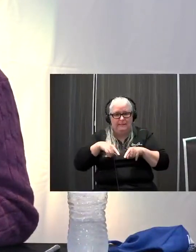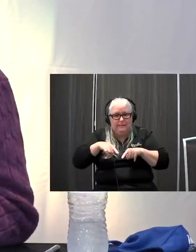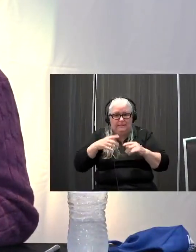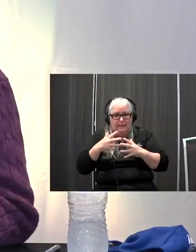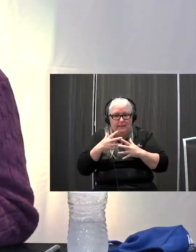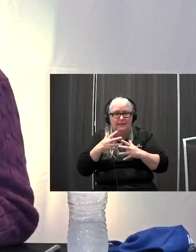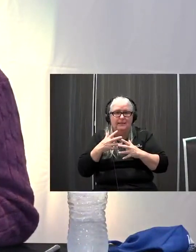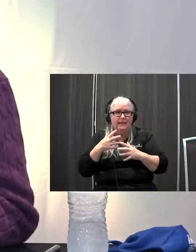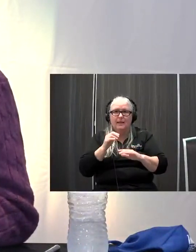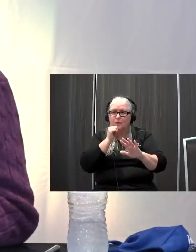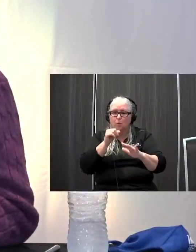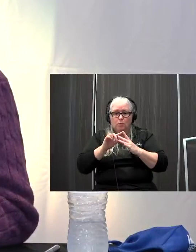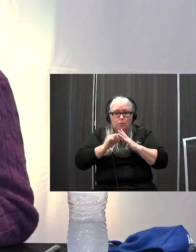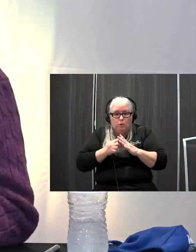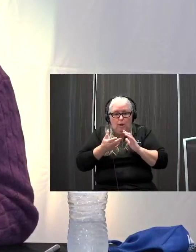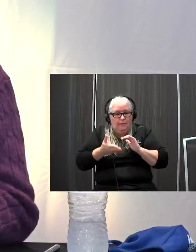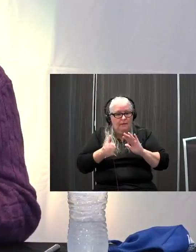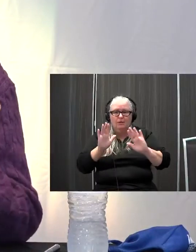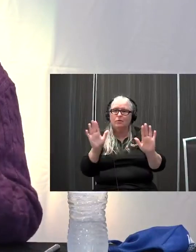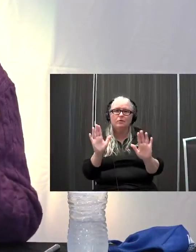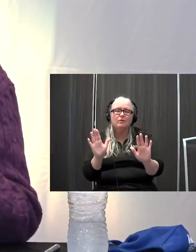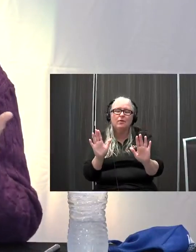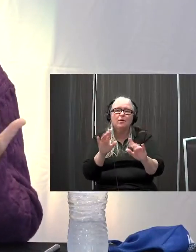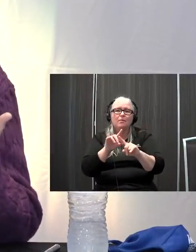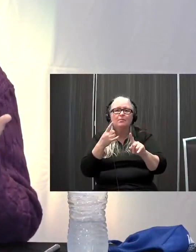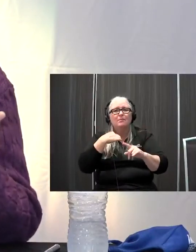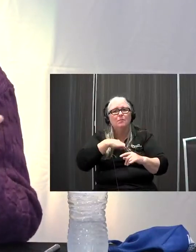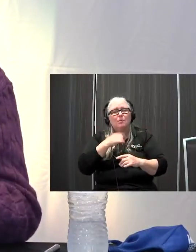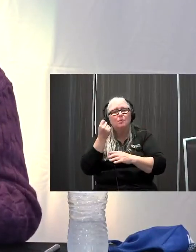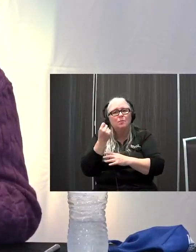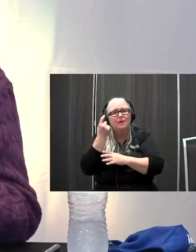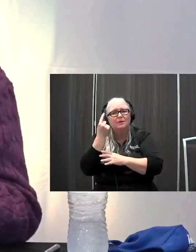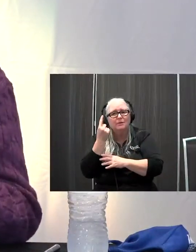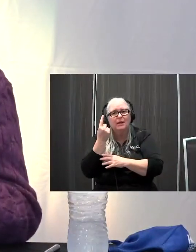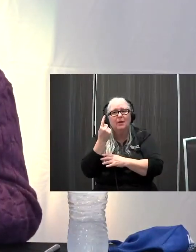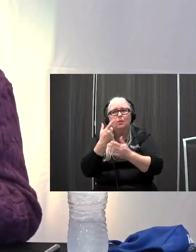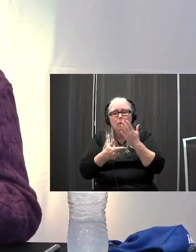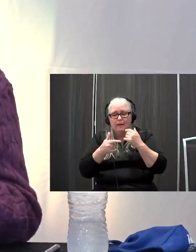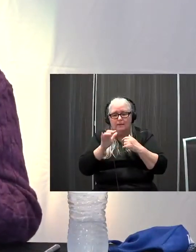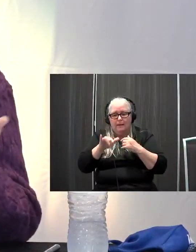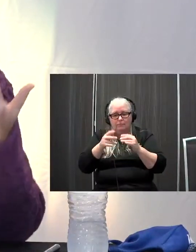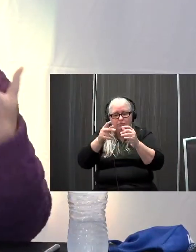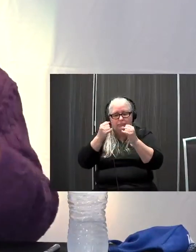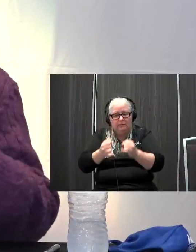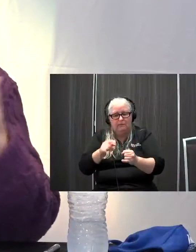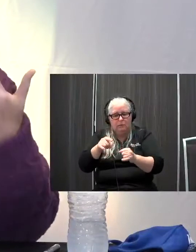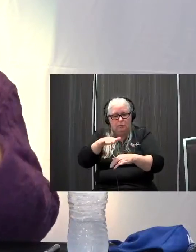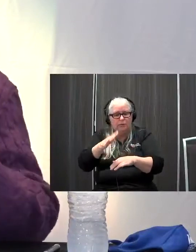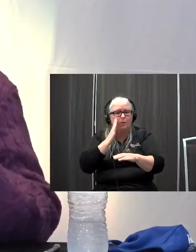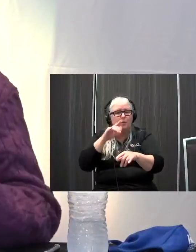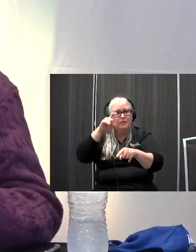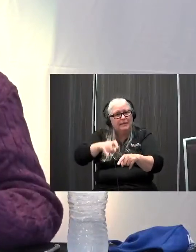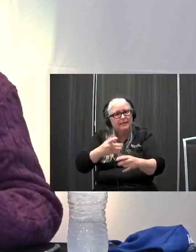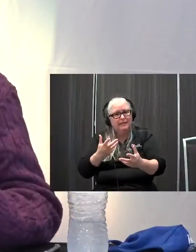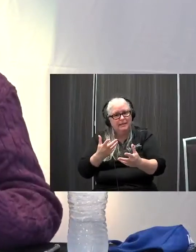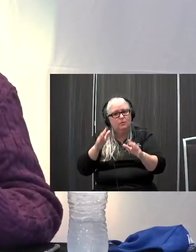not saying that's where we start, but we try to understand what a child's really going to need, and sometimes a medicine to kind of lower the